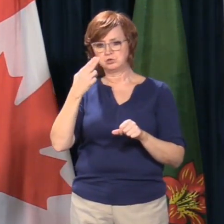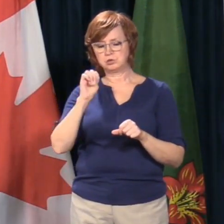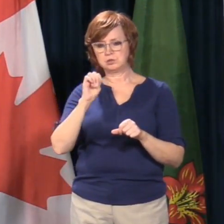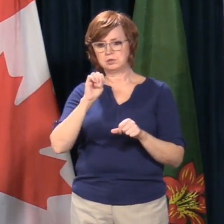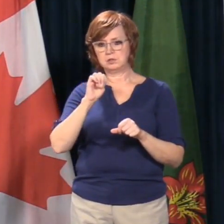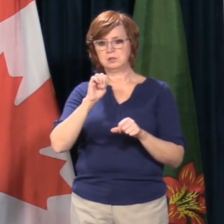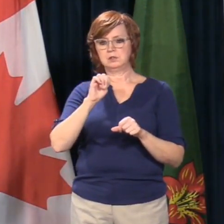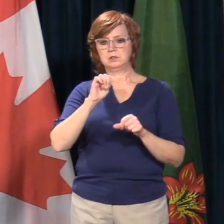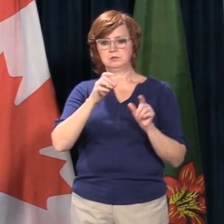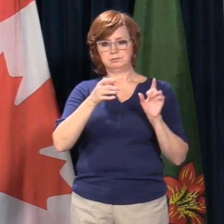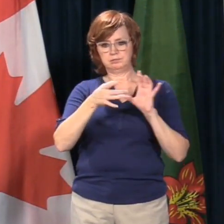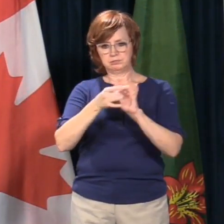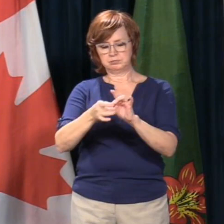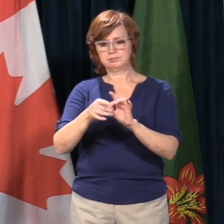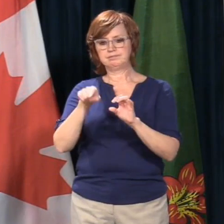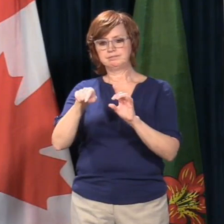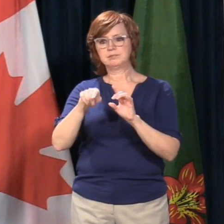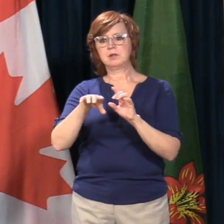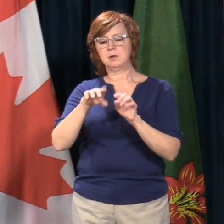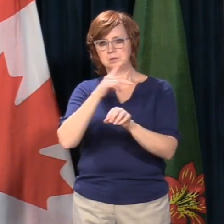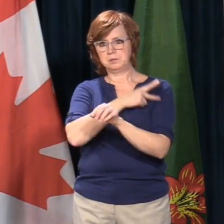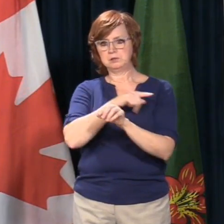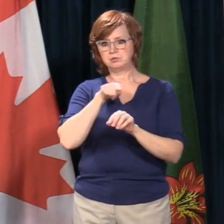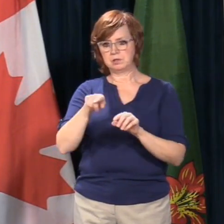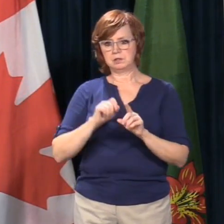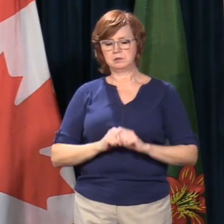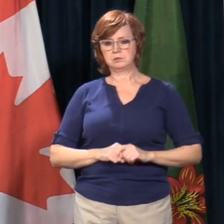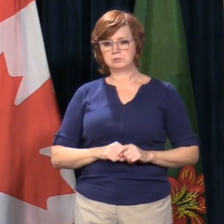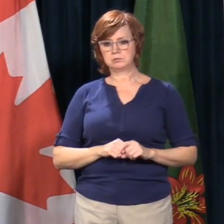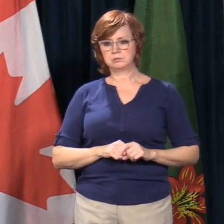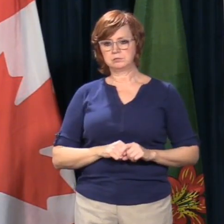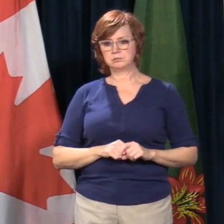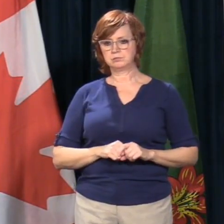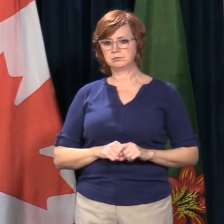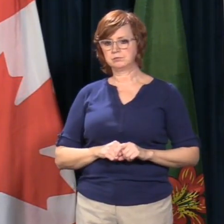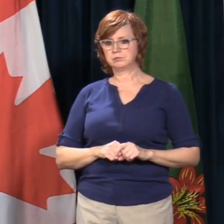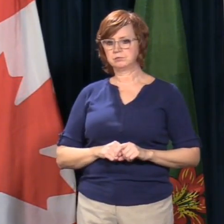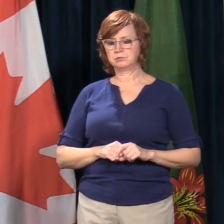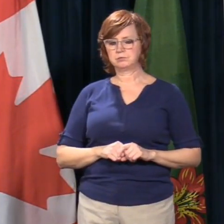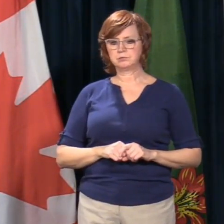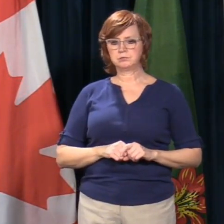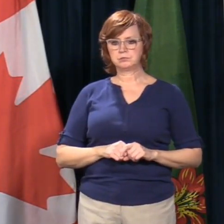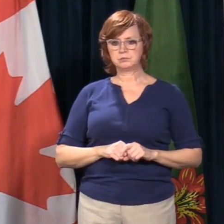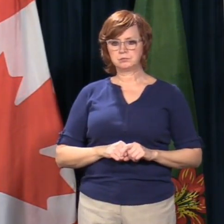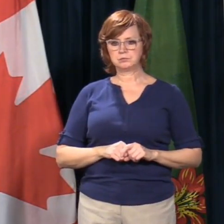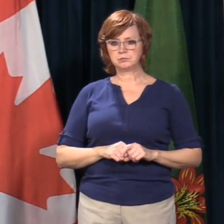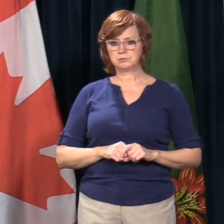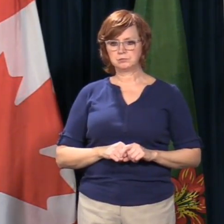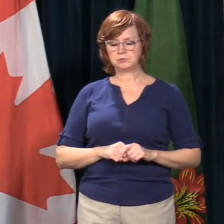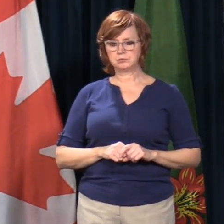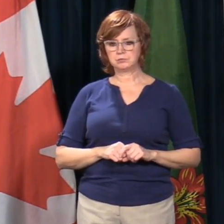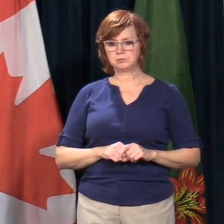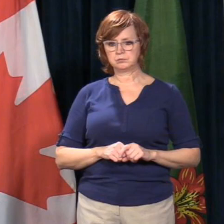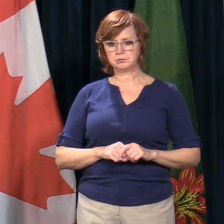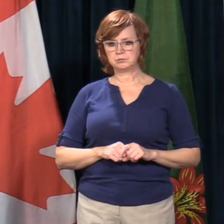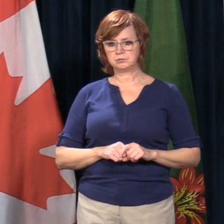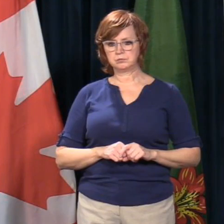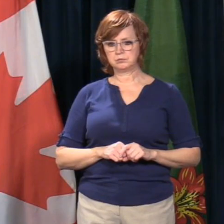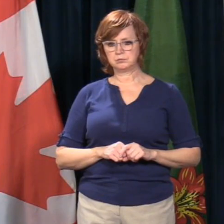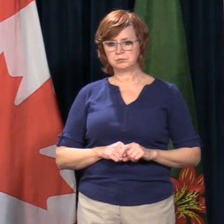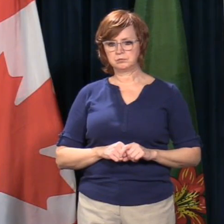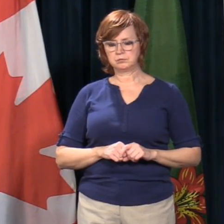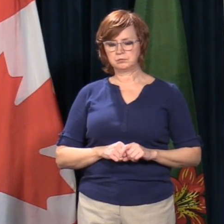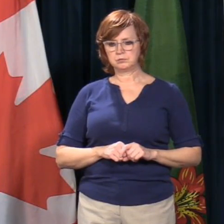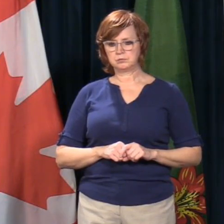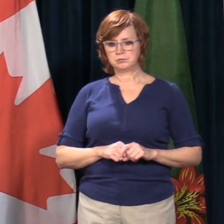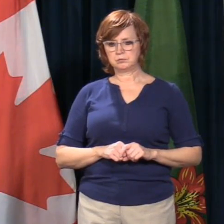to healthcare also from a worker in that place to a